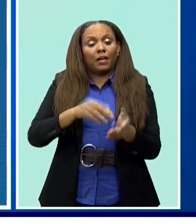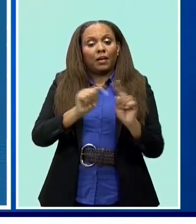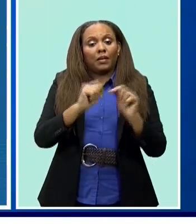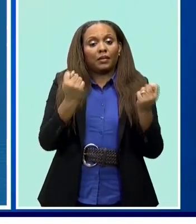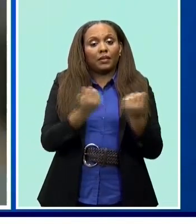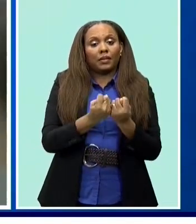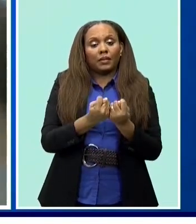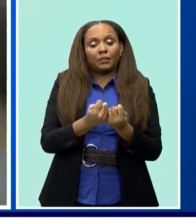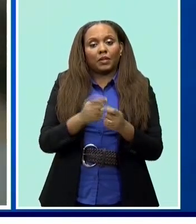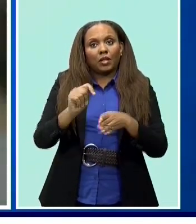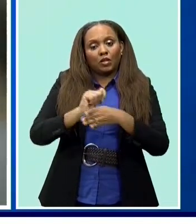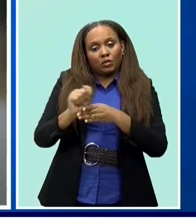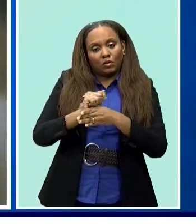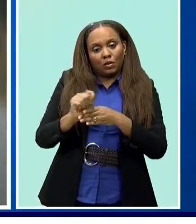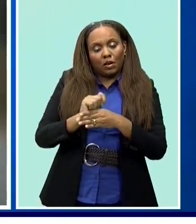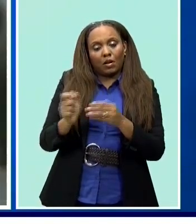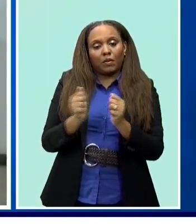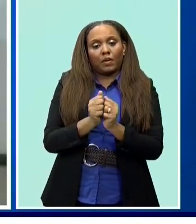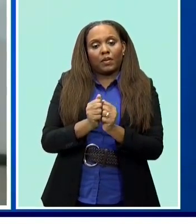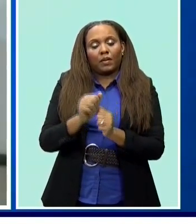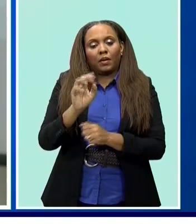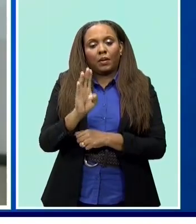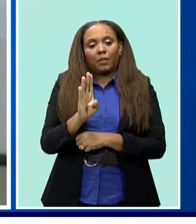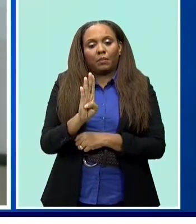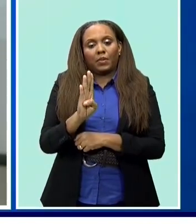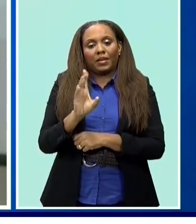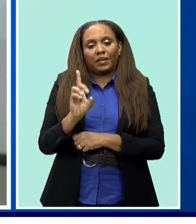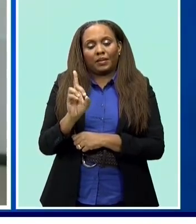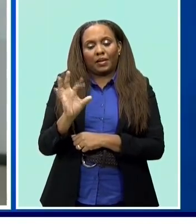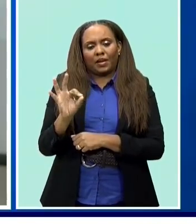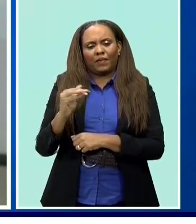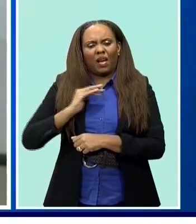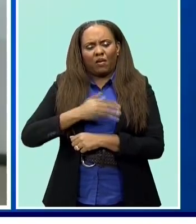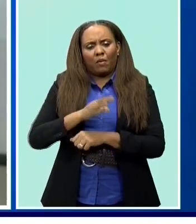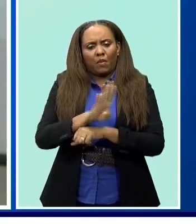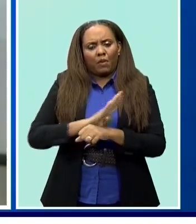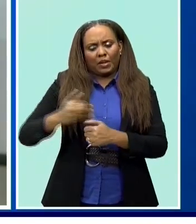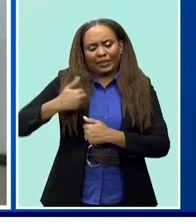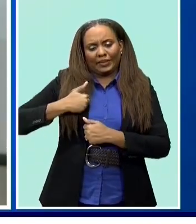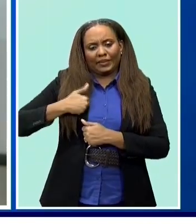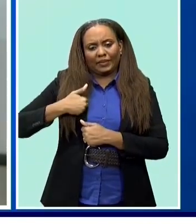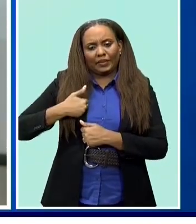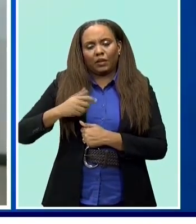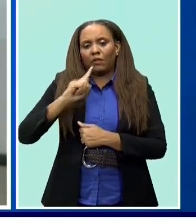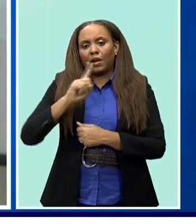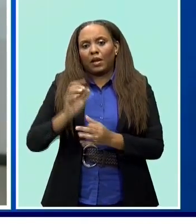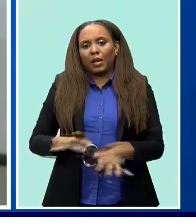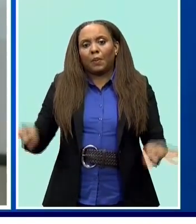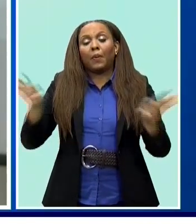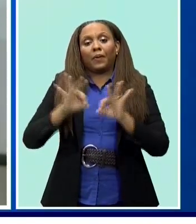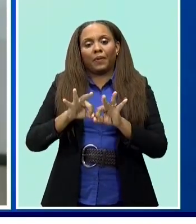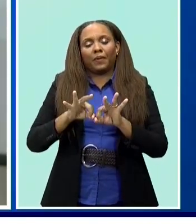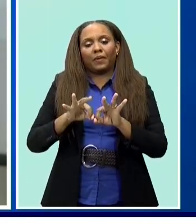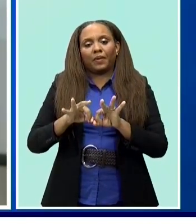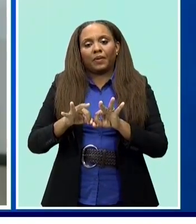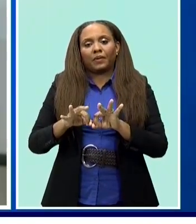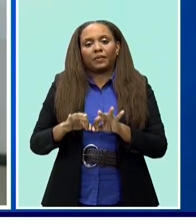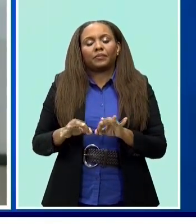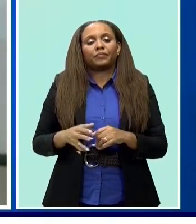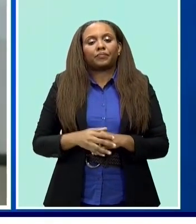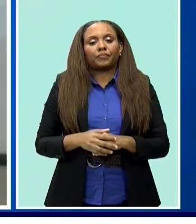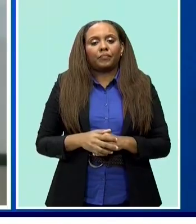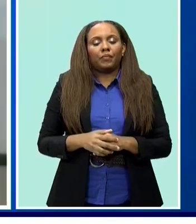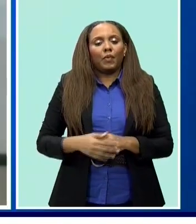Defense Force are going to be an important component of our first response and our emergency response. The EMT